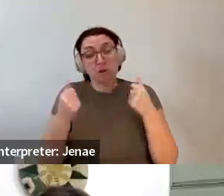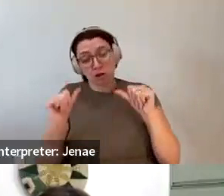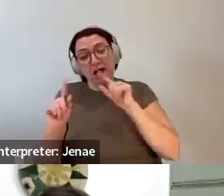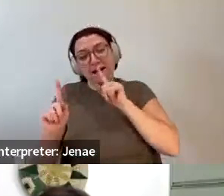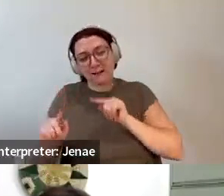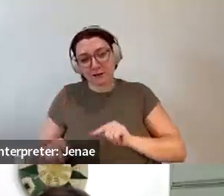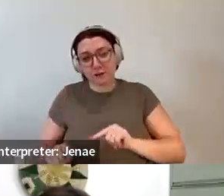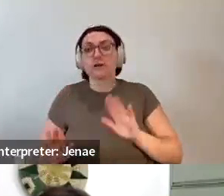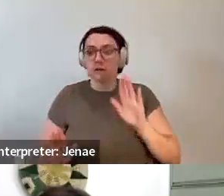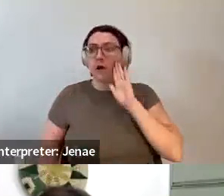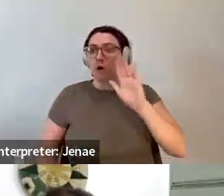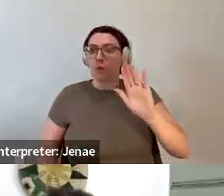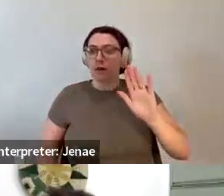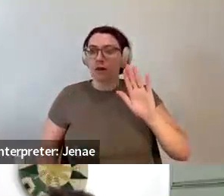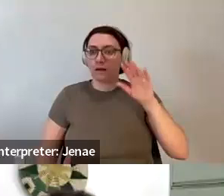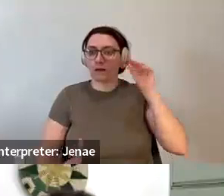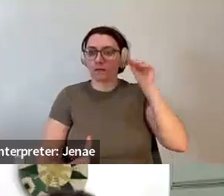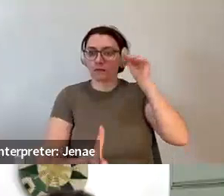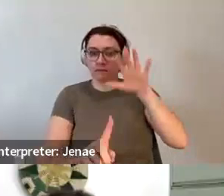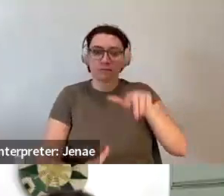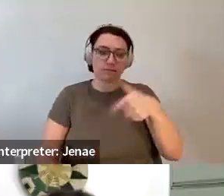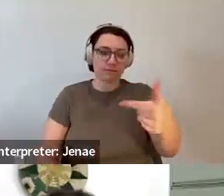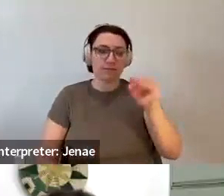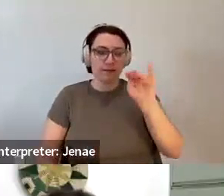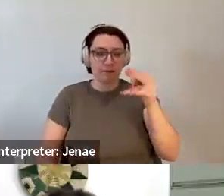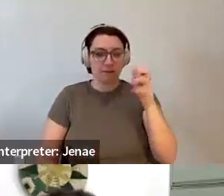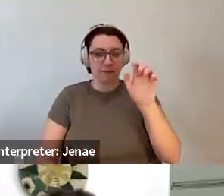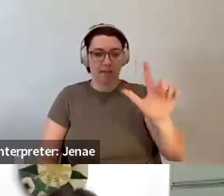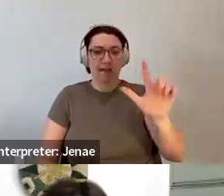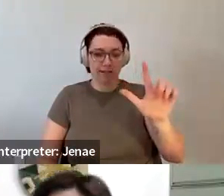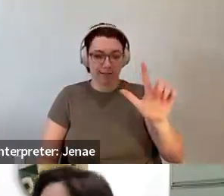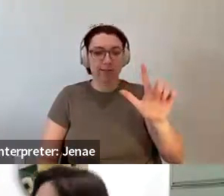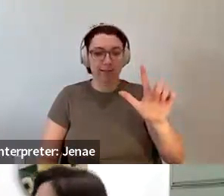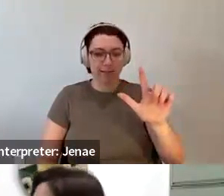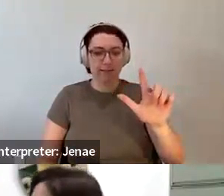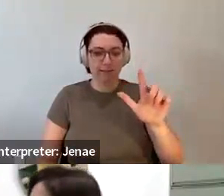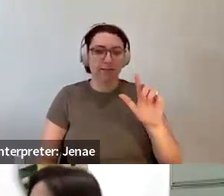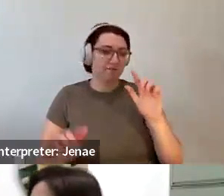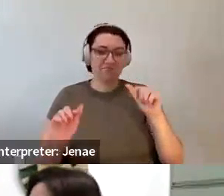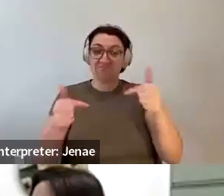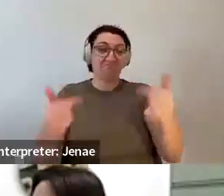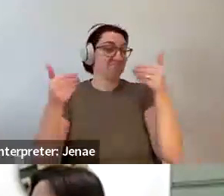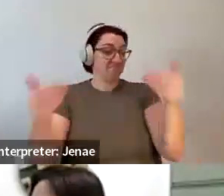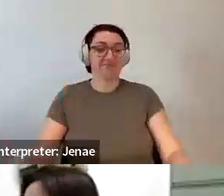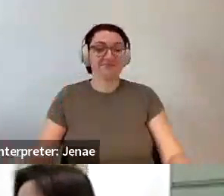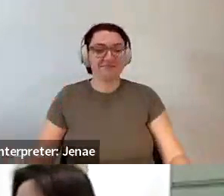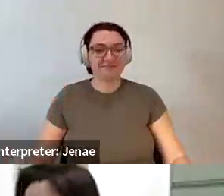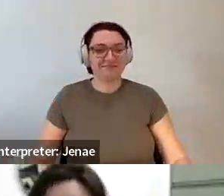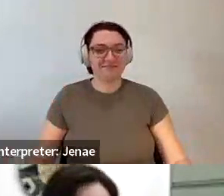with that, I am going to spotlight Michael Mercado and ask him to take it away.